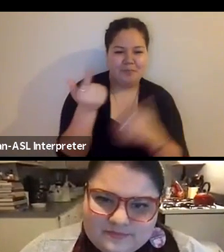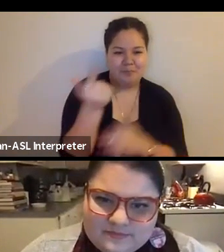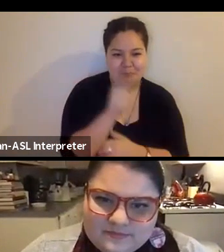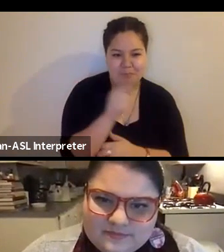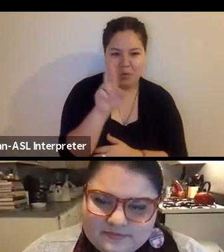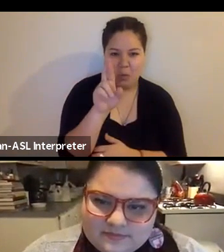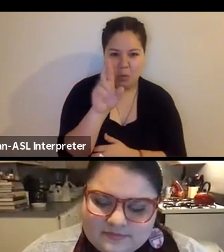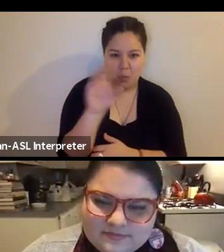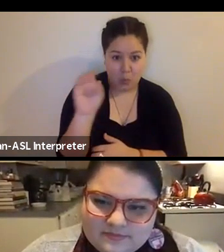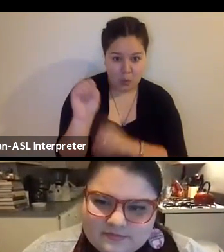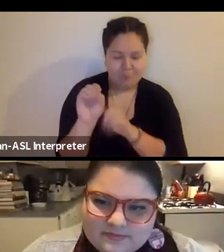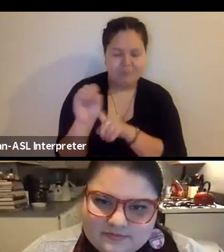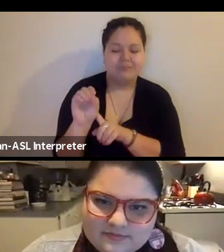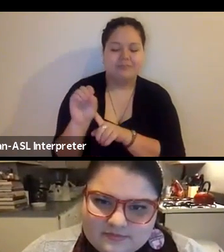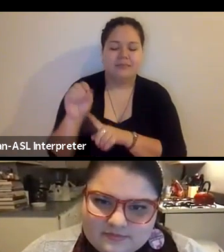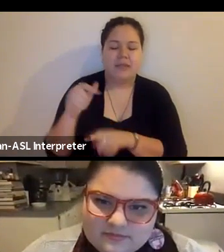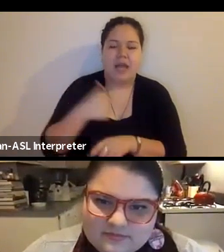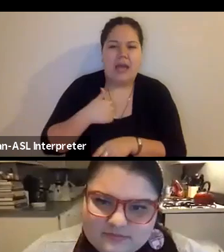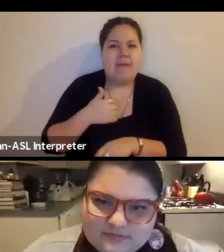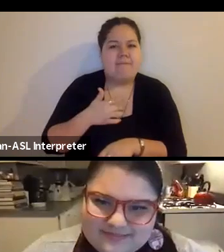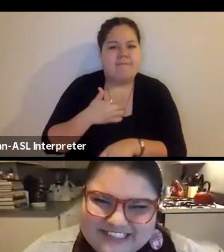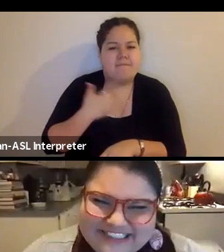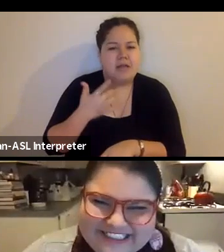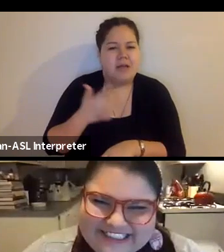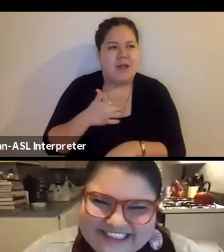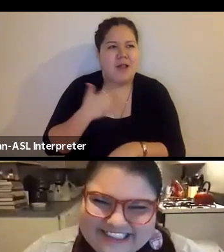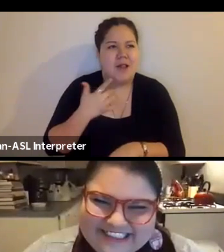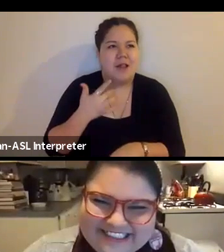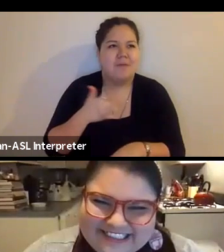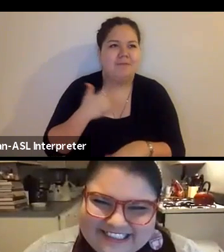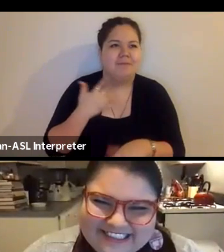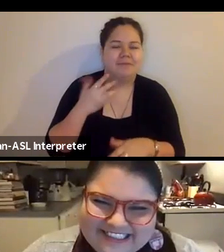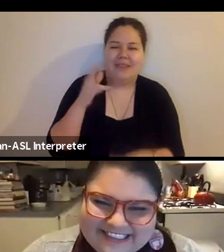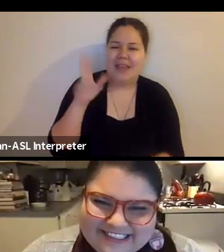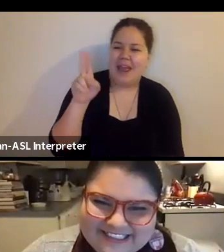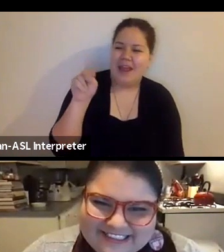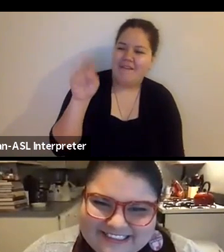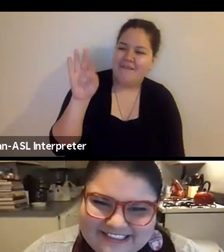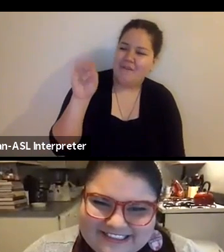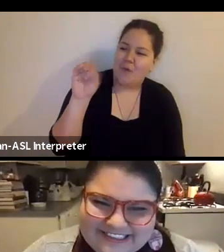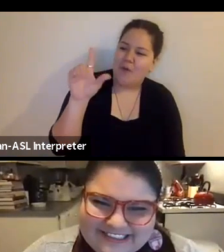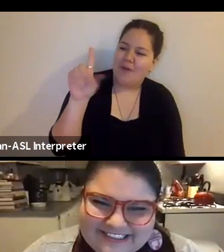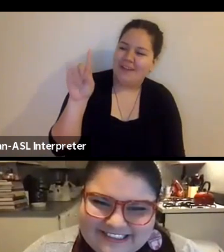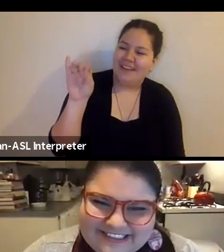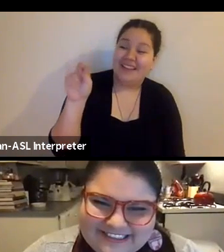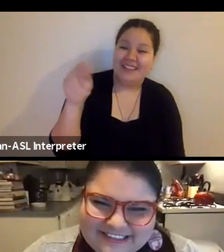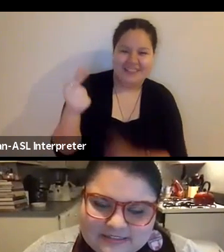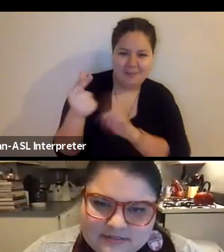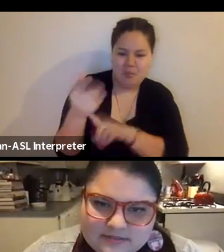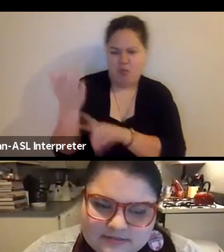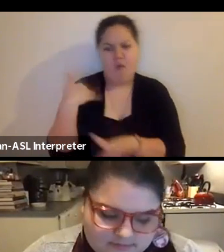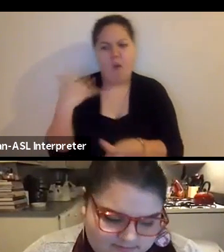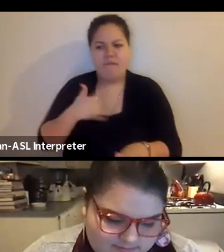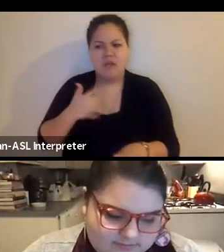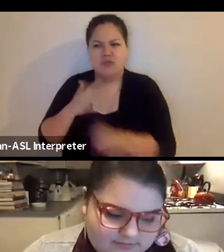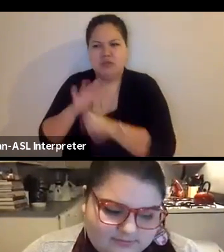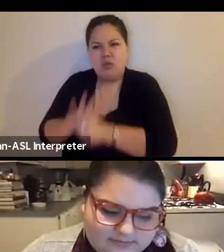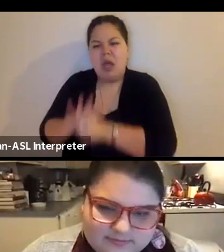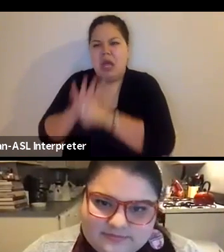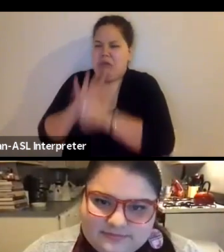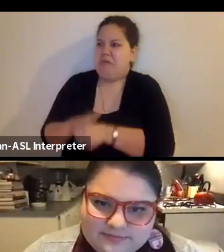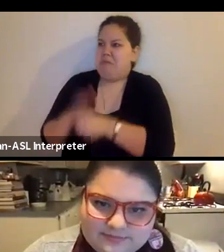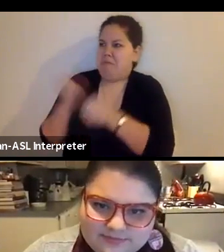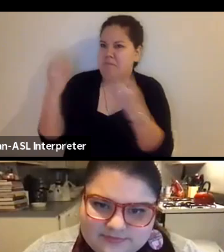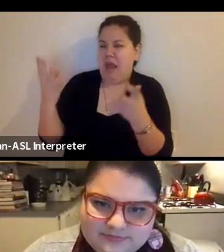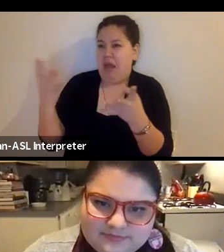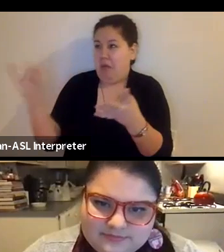I'm feeling a sense of unfolding. I was similarly stressed and feeling compacted towards the beginning. And I